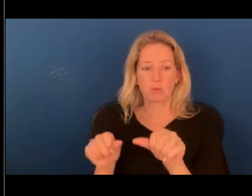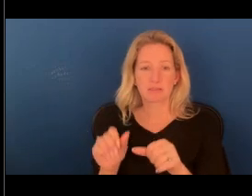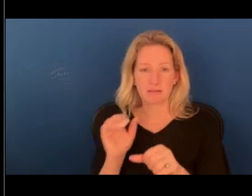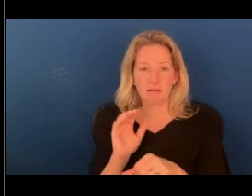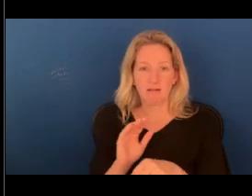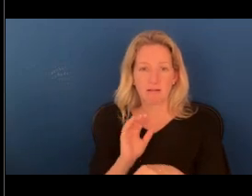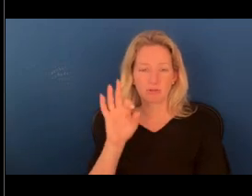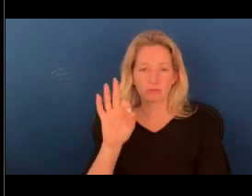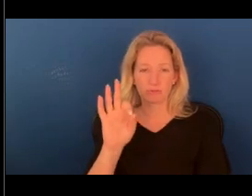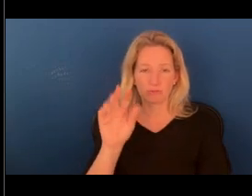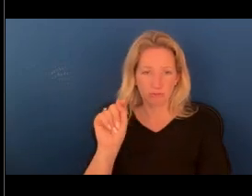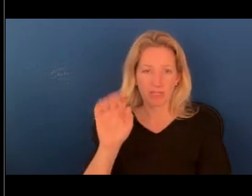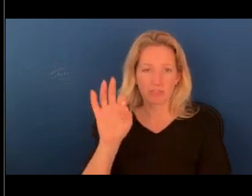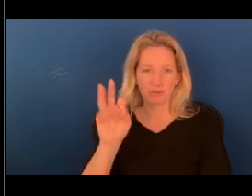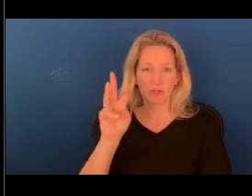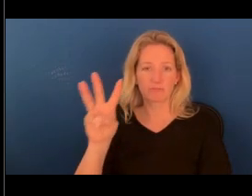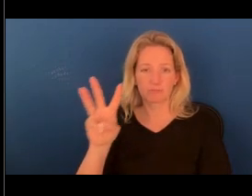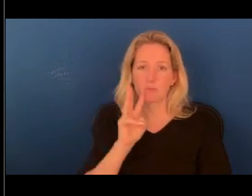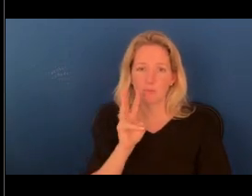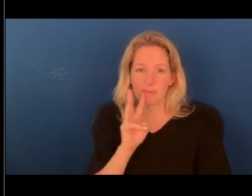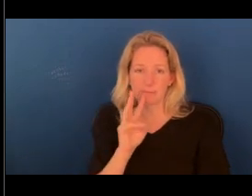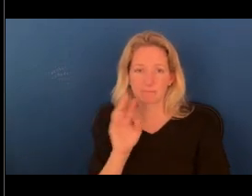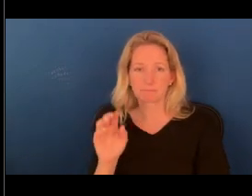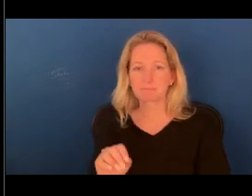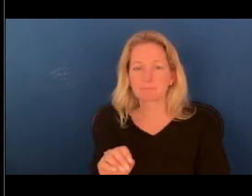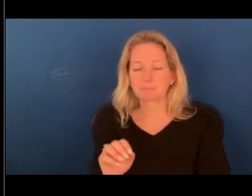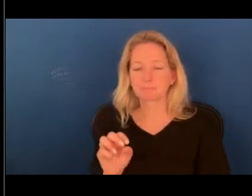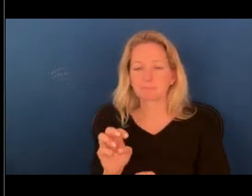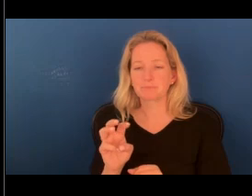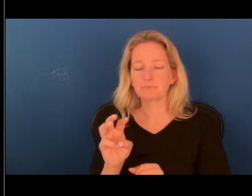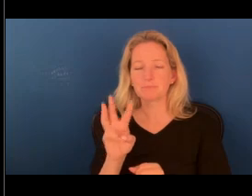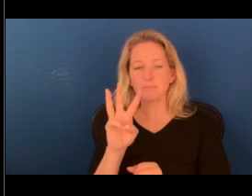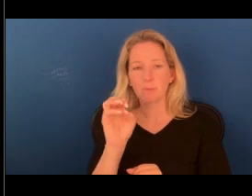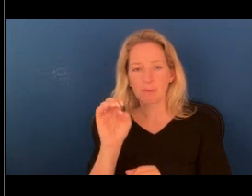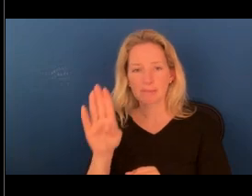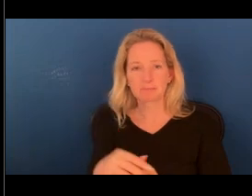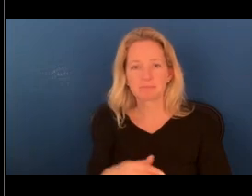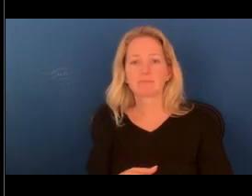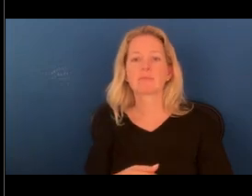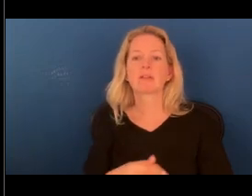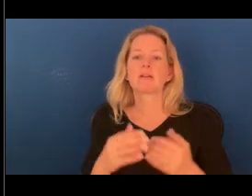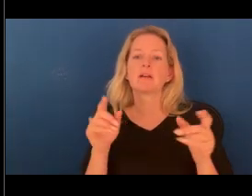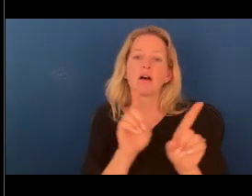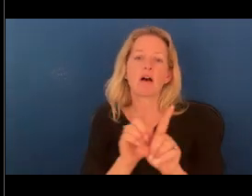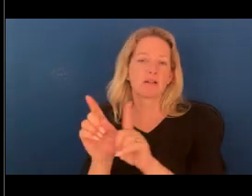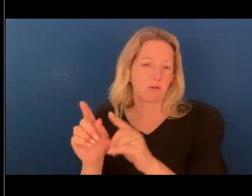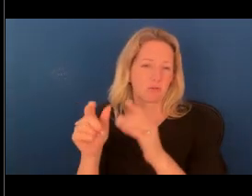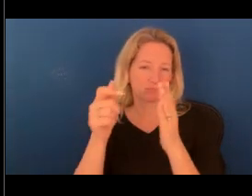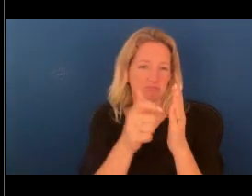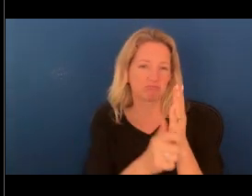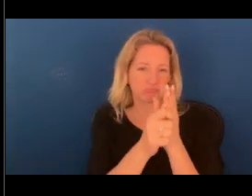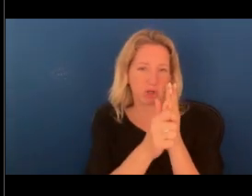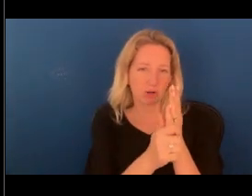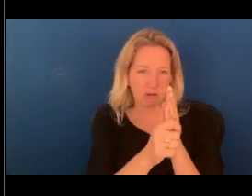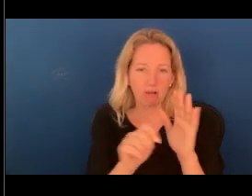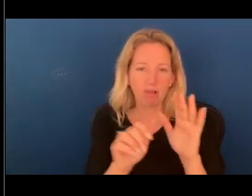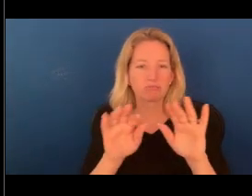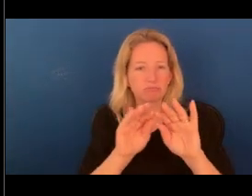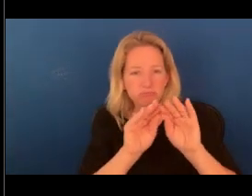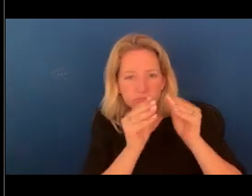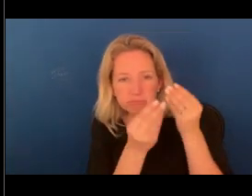our long-standing full newsletter. It's called The Flow. That contains articles on a number of trash-related efforts and topics,